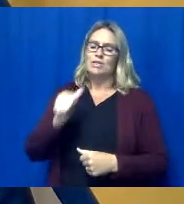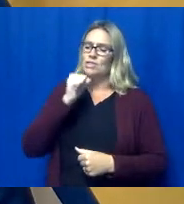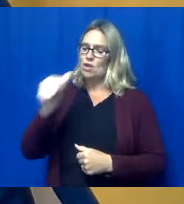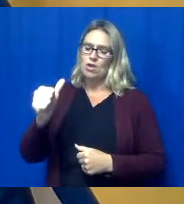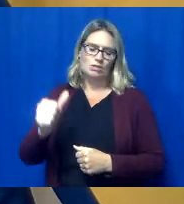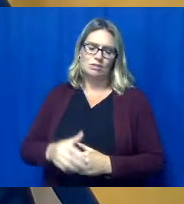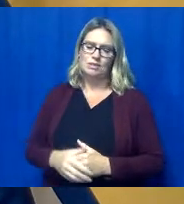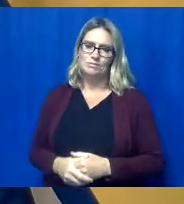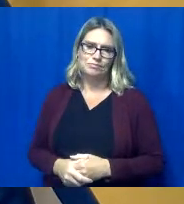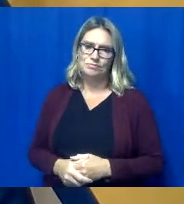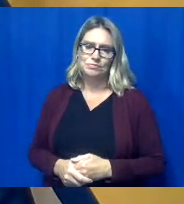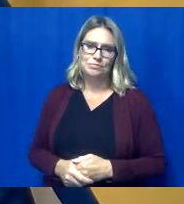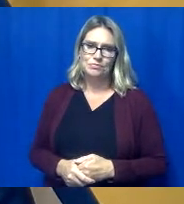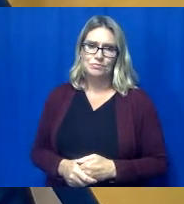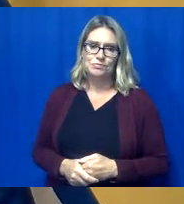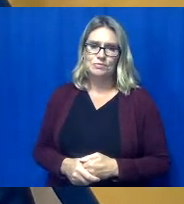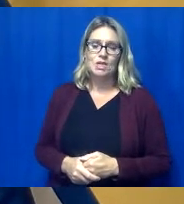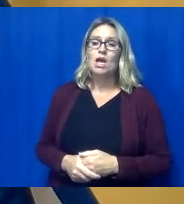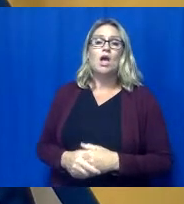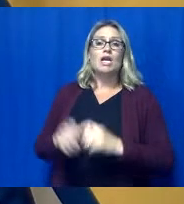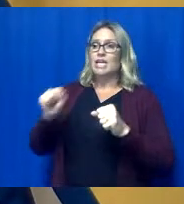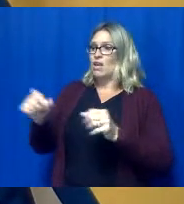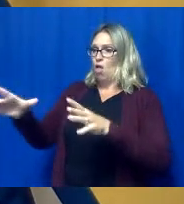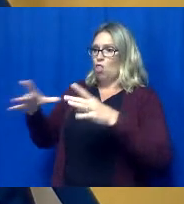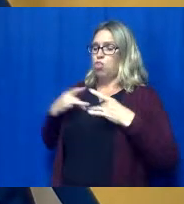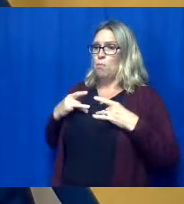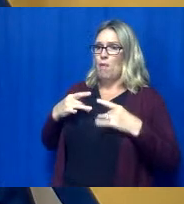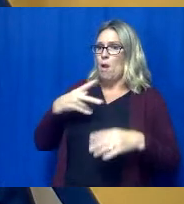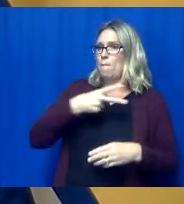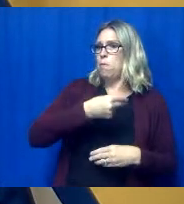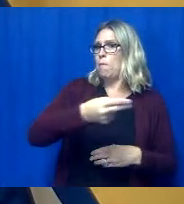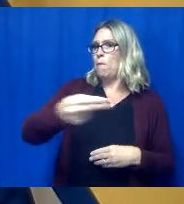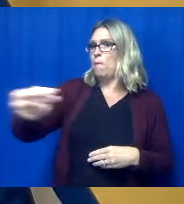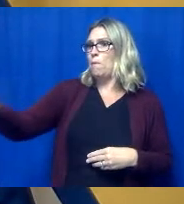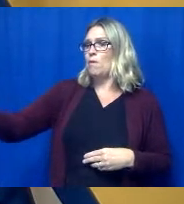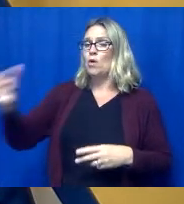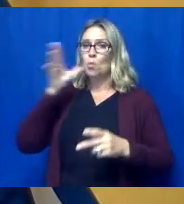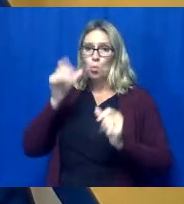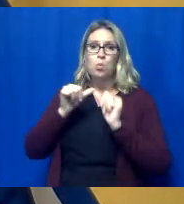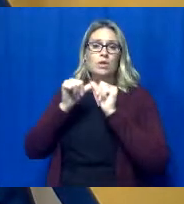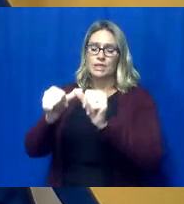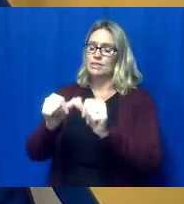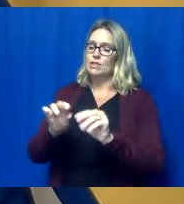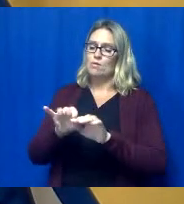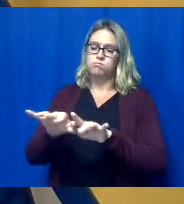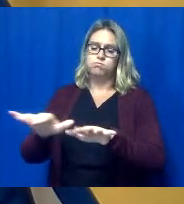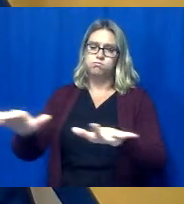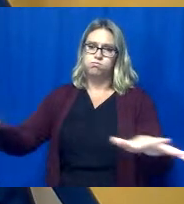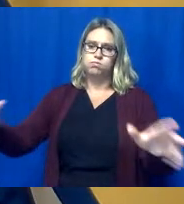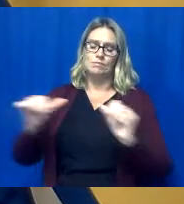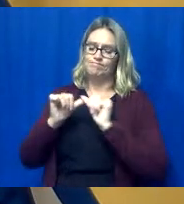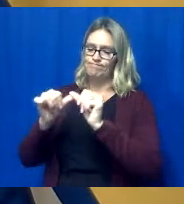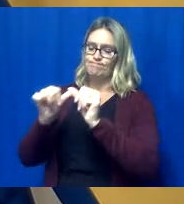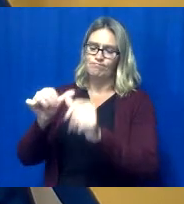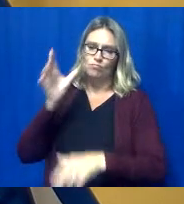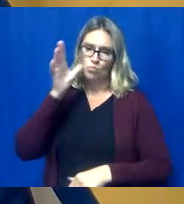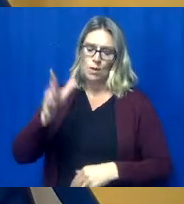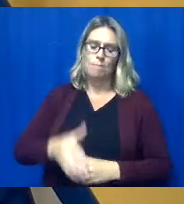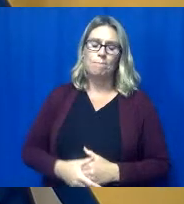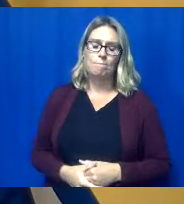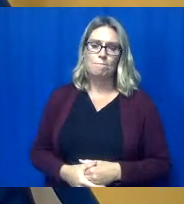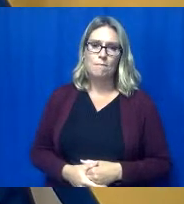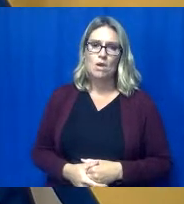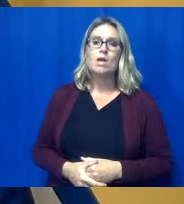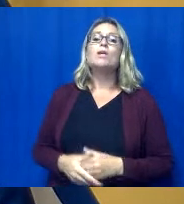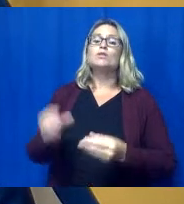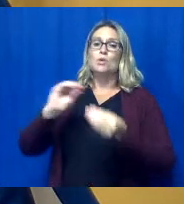the opportunity to infect hosts, this virus will continue to spread. We are now experiencing a surge